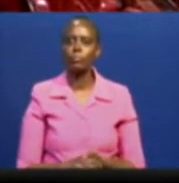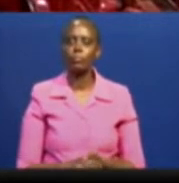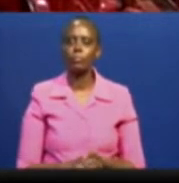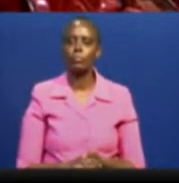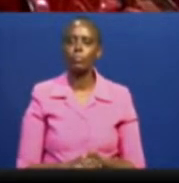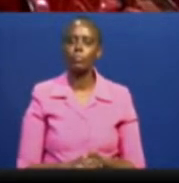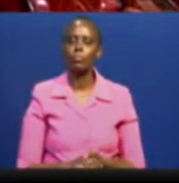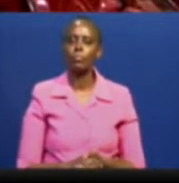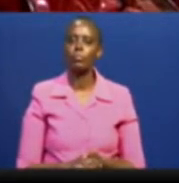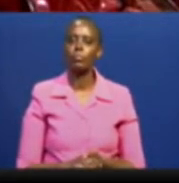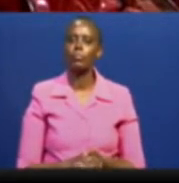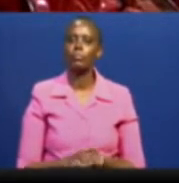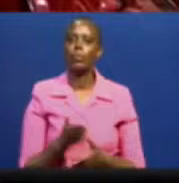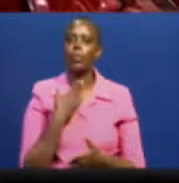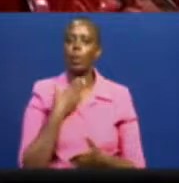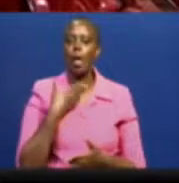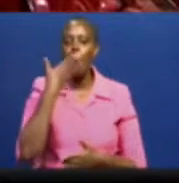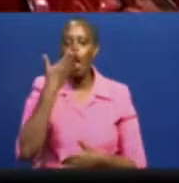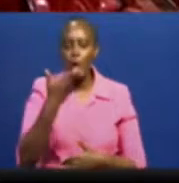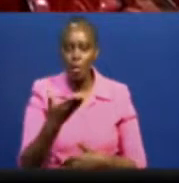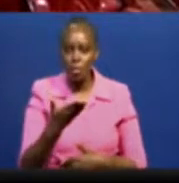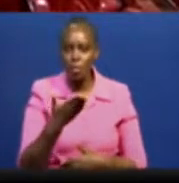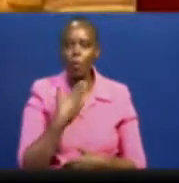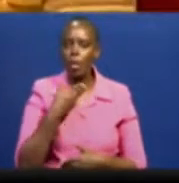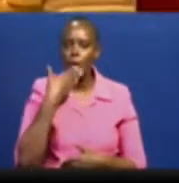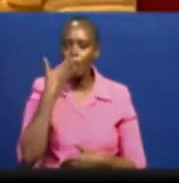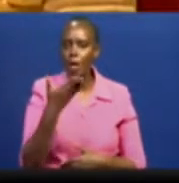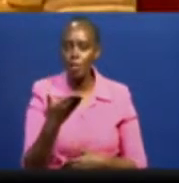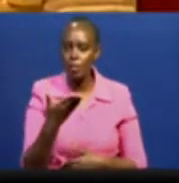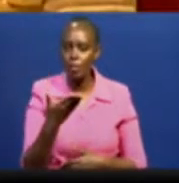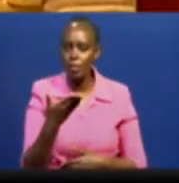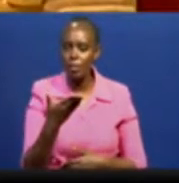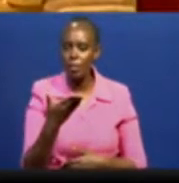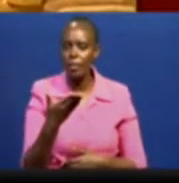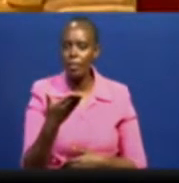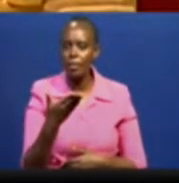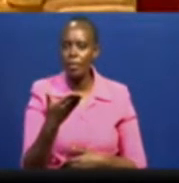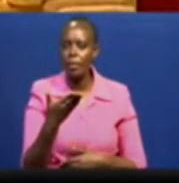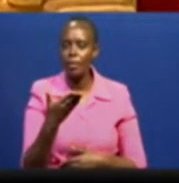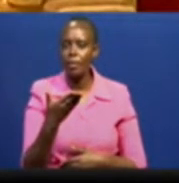You were attempting to respond to the...